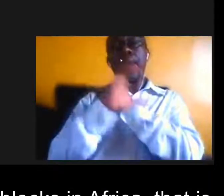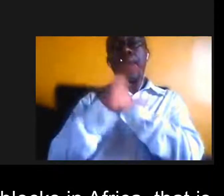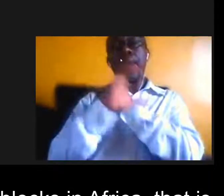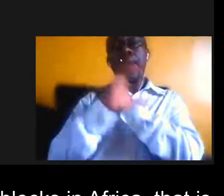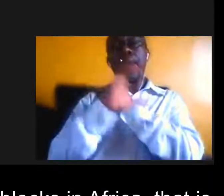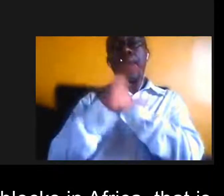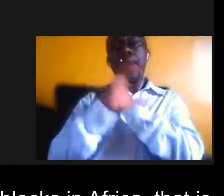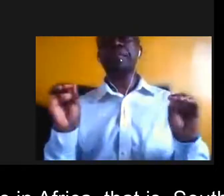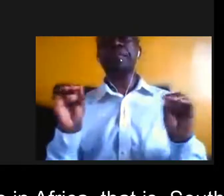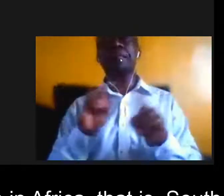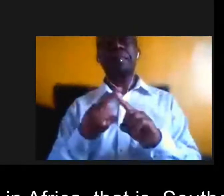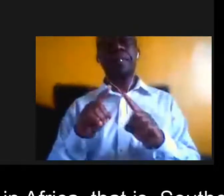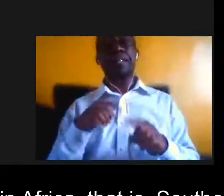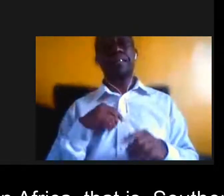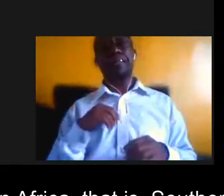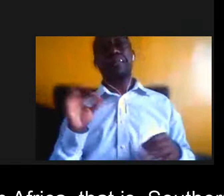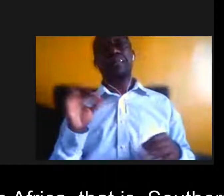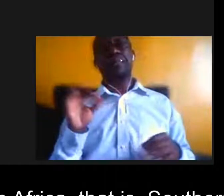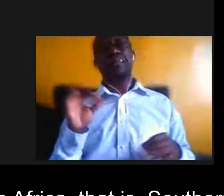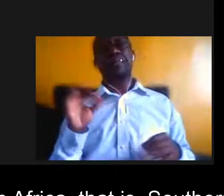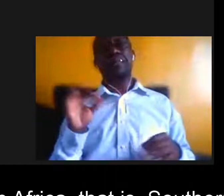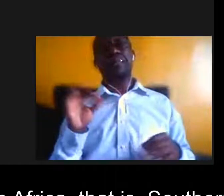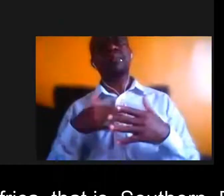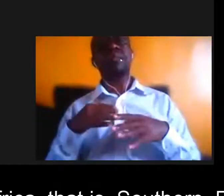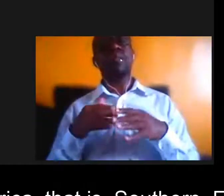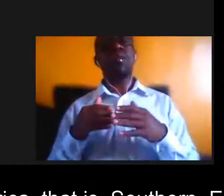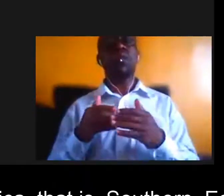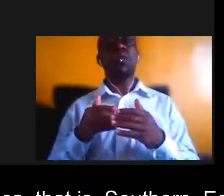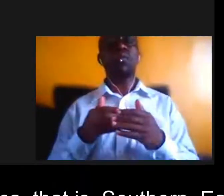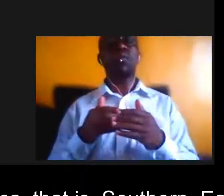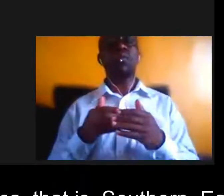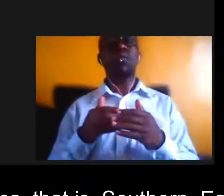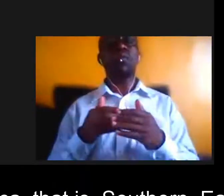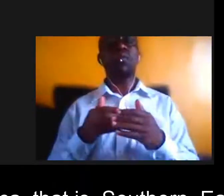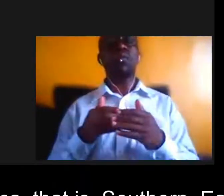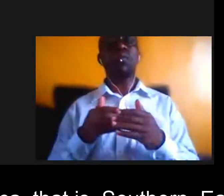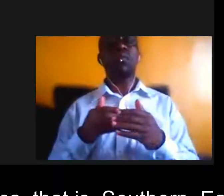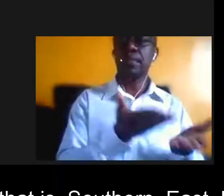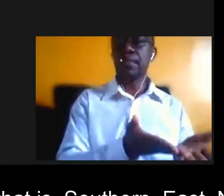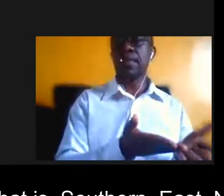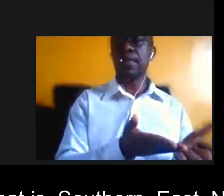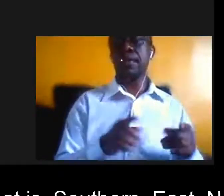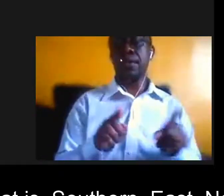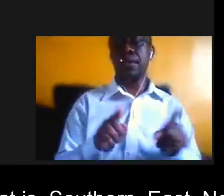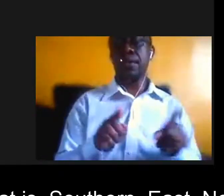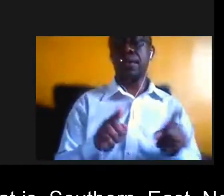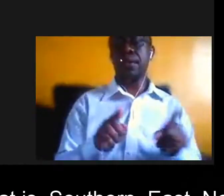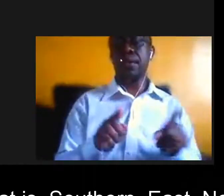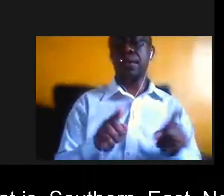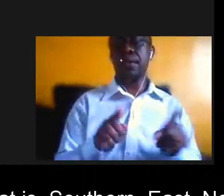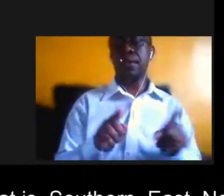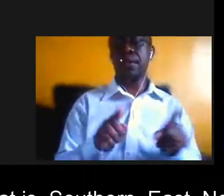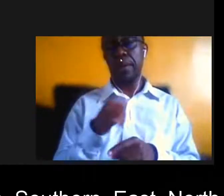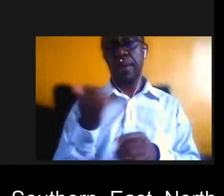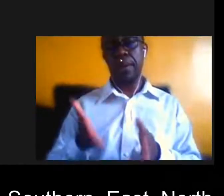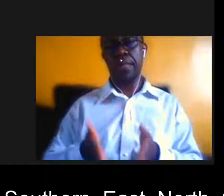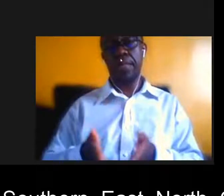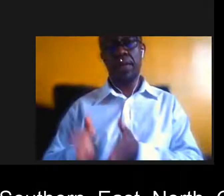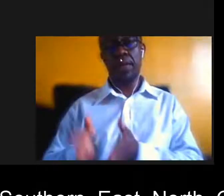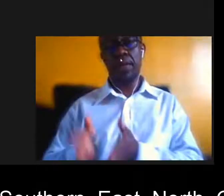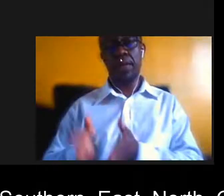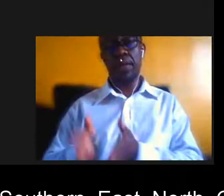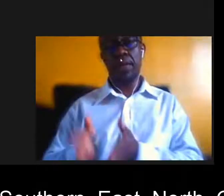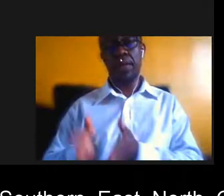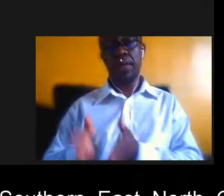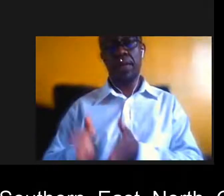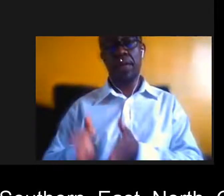are affected deeply. Also, in a unique way, some of the children who are vulnerable